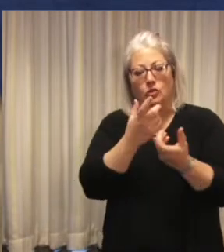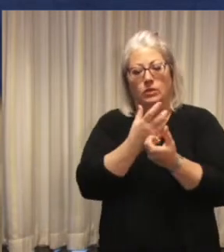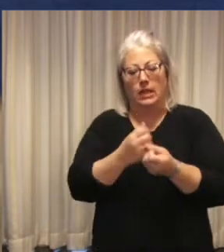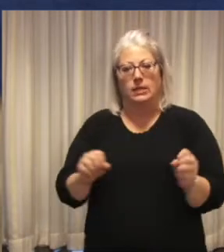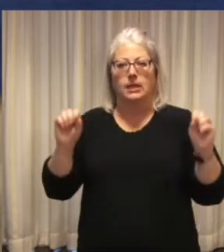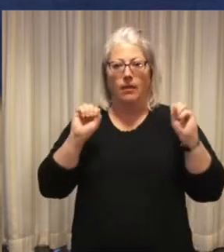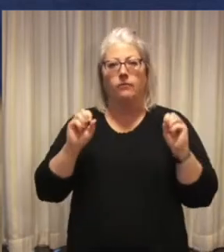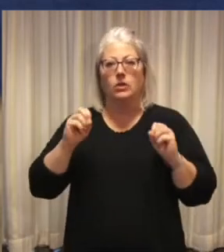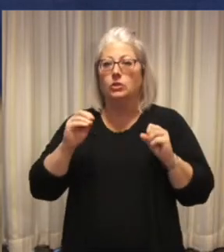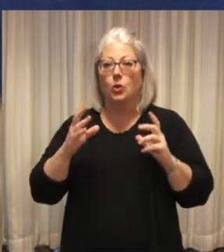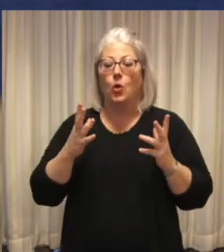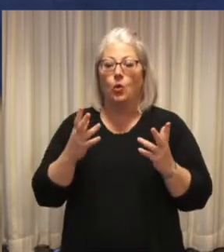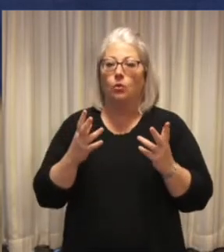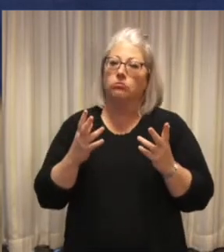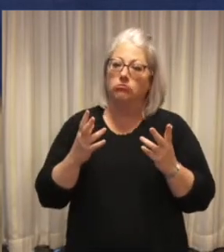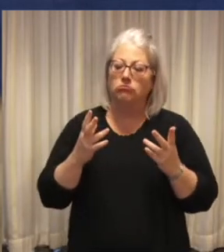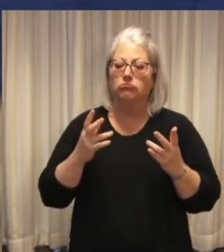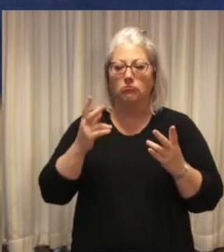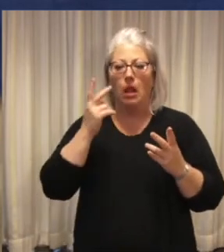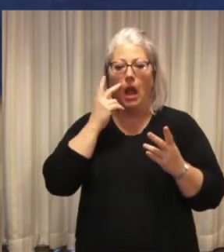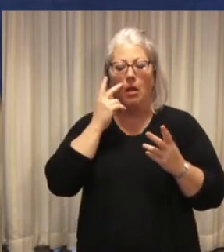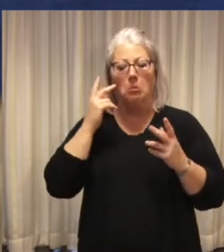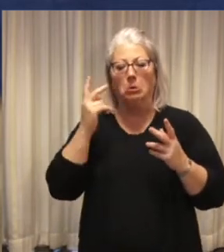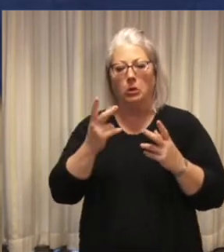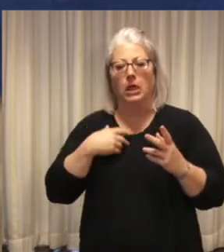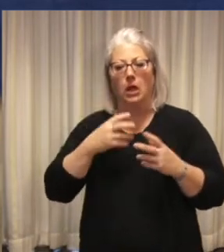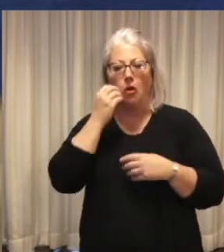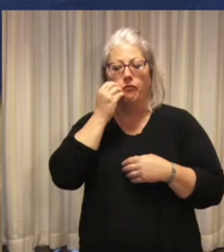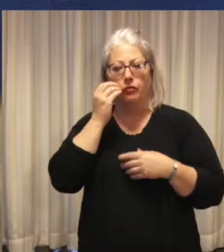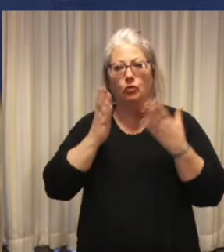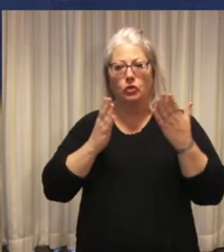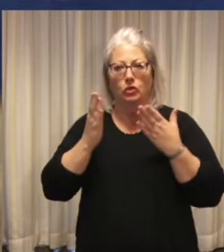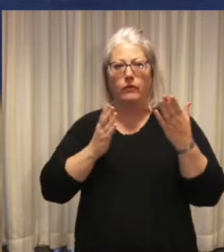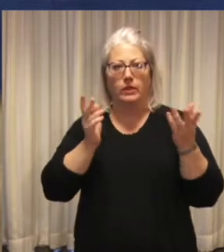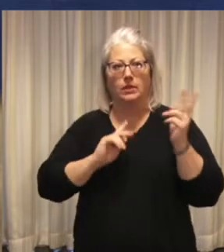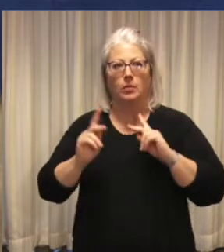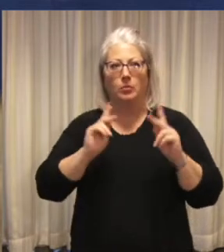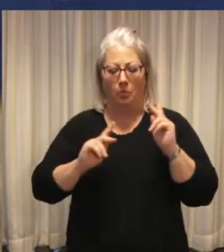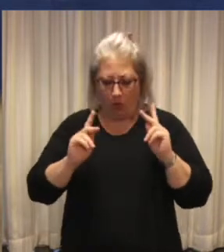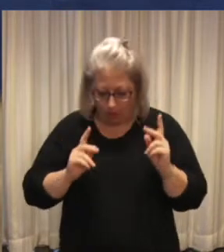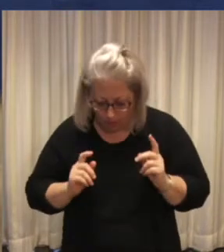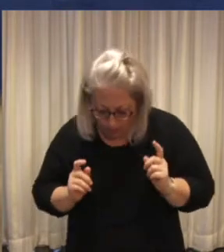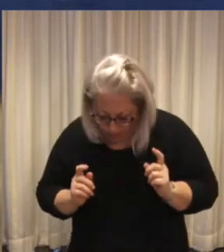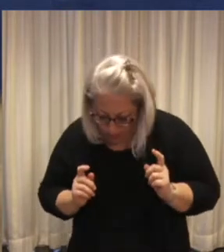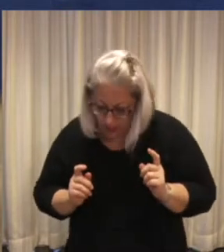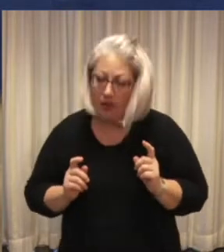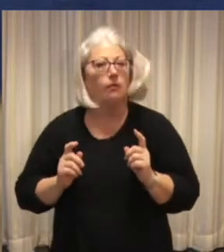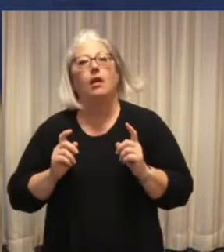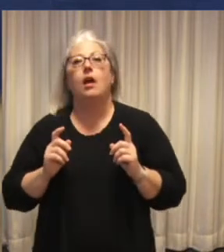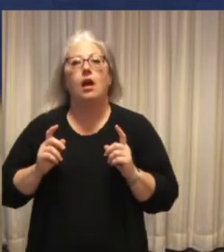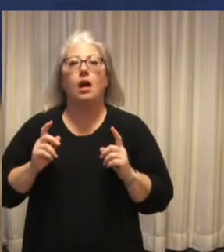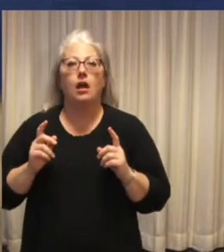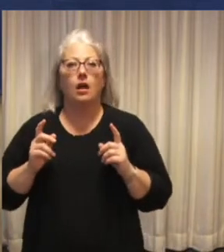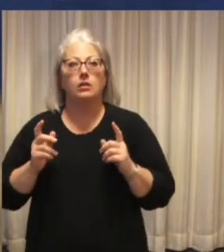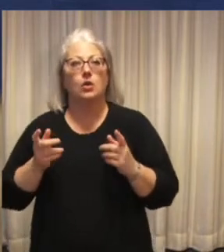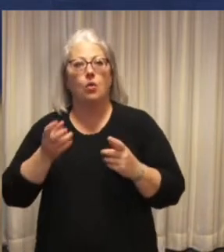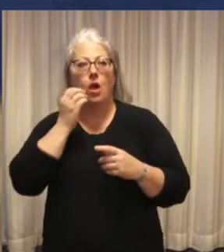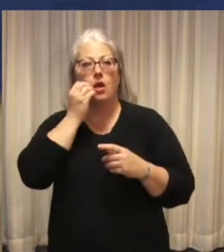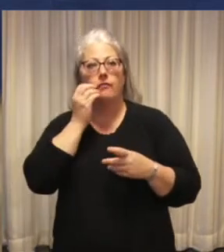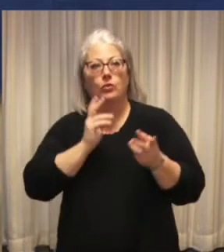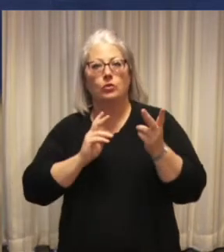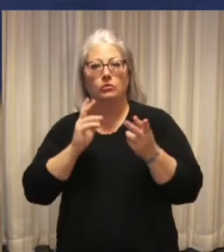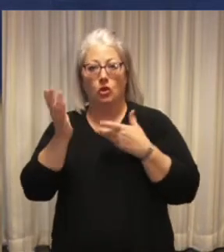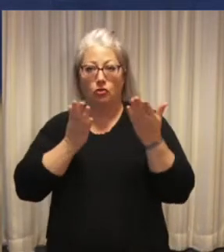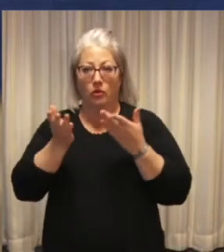my food service people, you know, and I think that's one of the things that we keep focusing on is they're out there every day. Yeah. They're providing lunches and breakfast for our